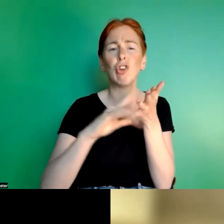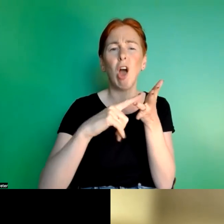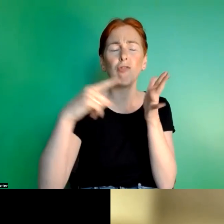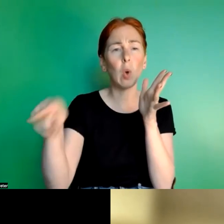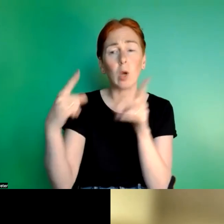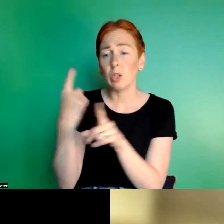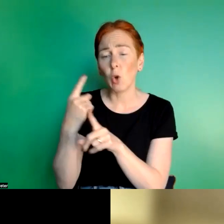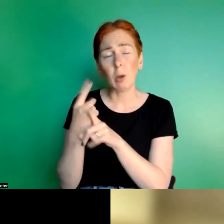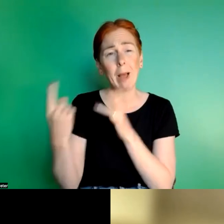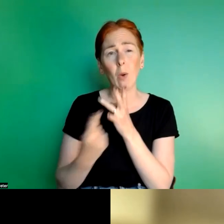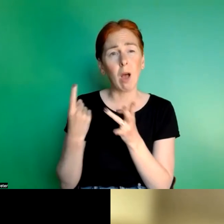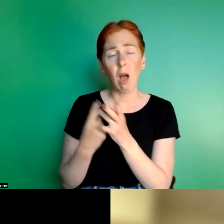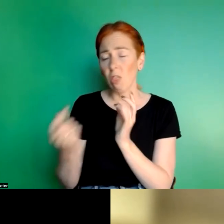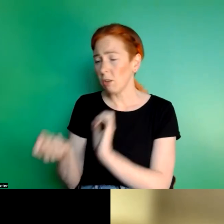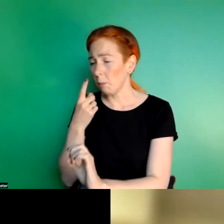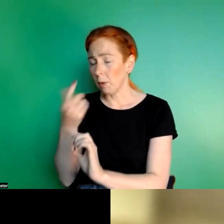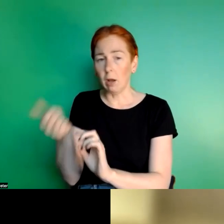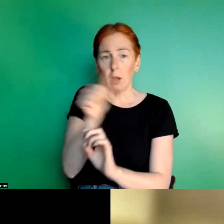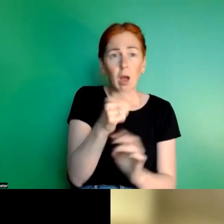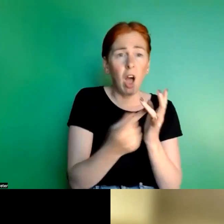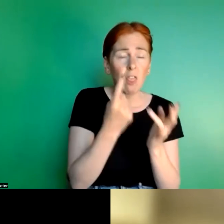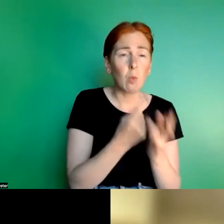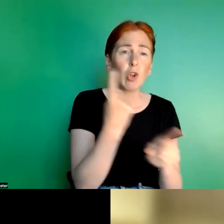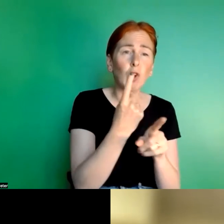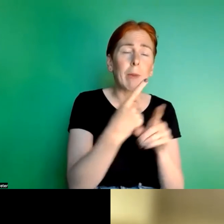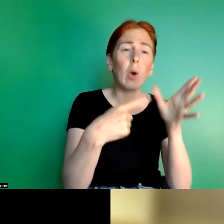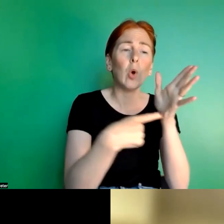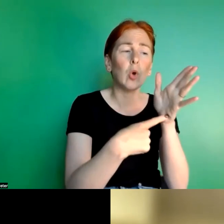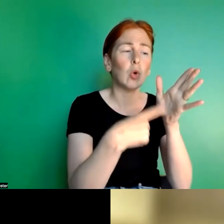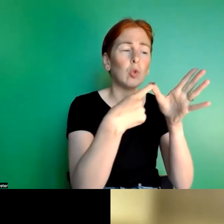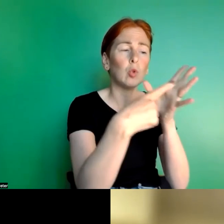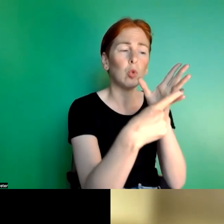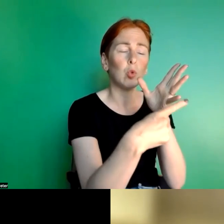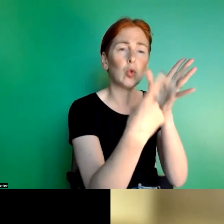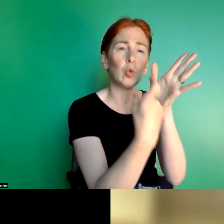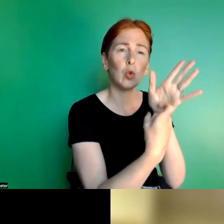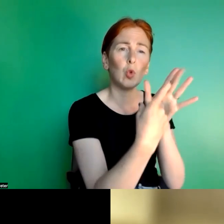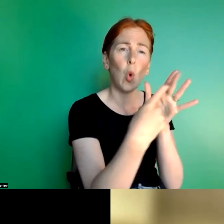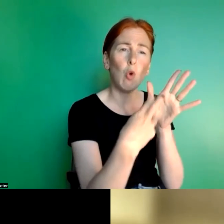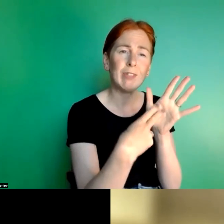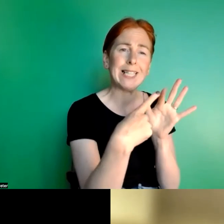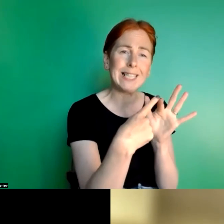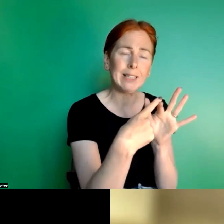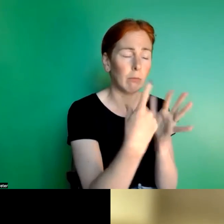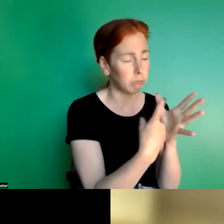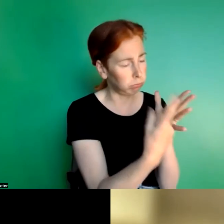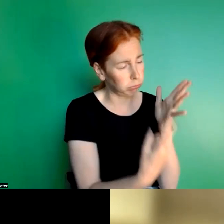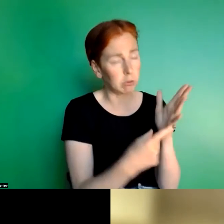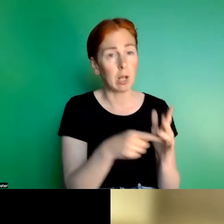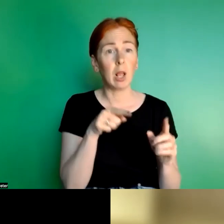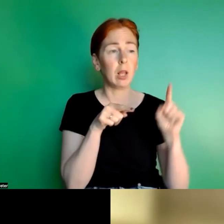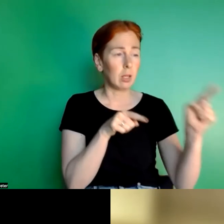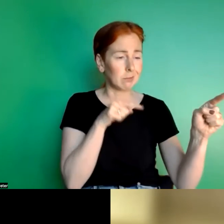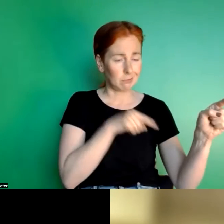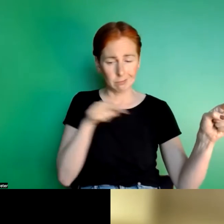recently from 2018 talking about taurine. They're all retrospective. The quality of the data is